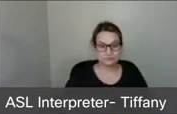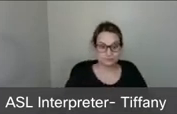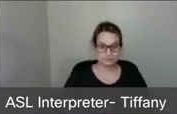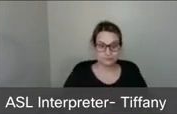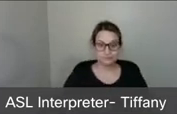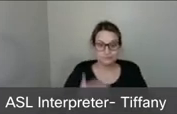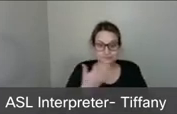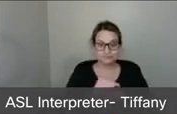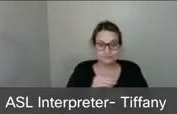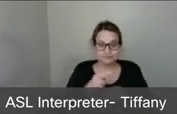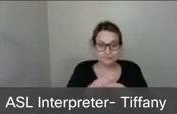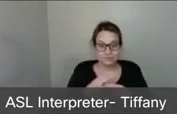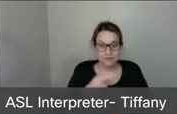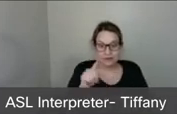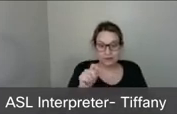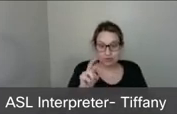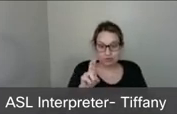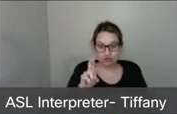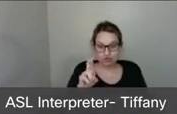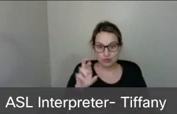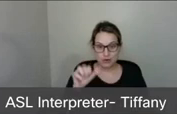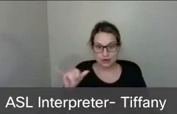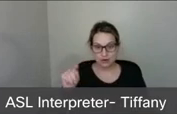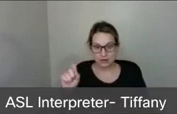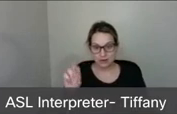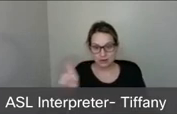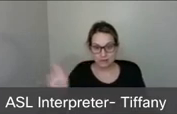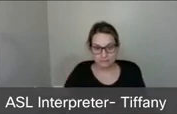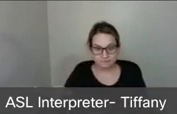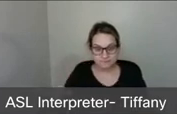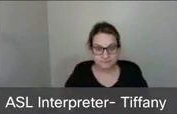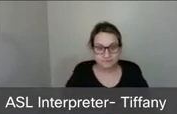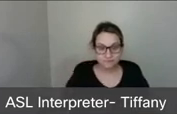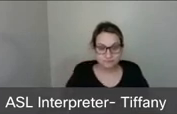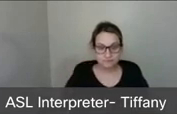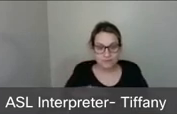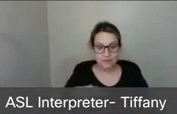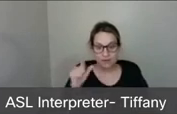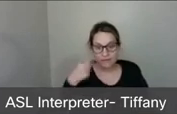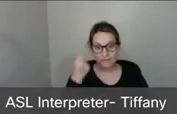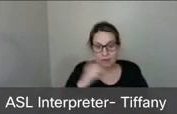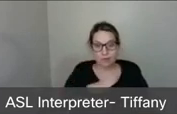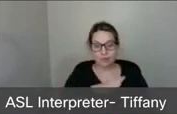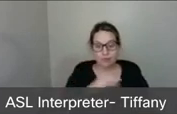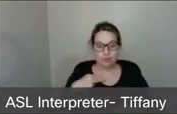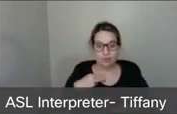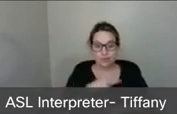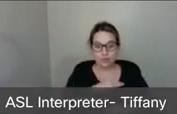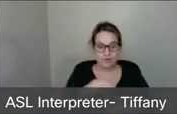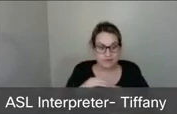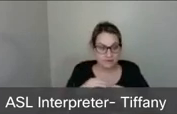Good evening. My name is Trey Terry. I'm a governing board member on the Awafria Union High School District. And I just want to speak a little bit about